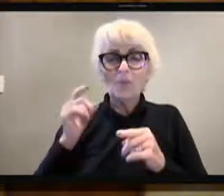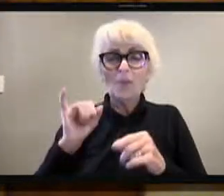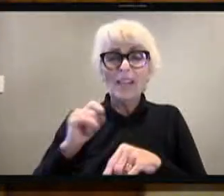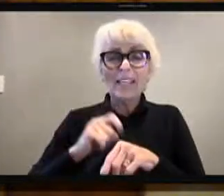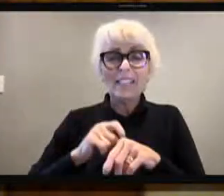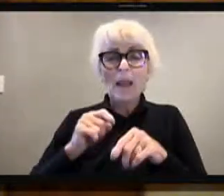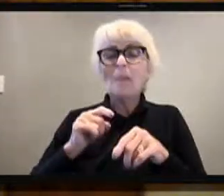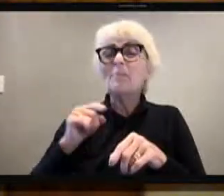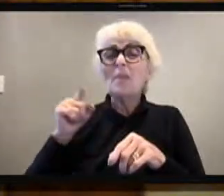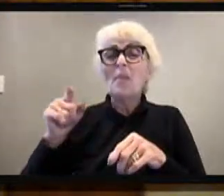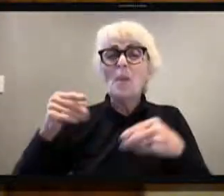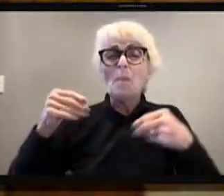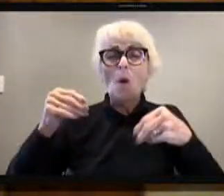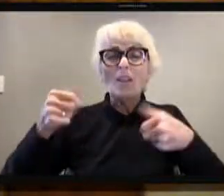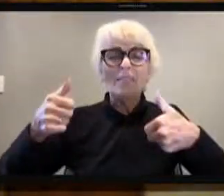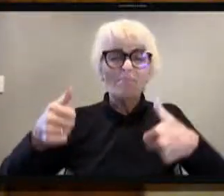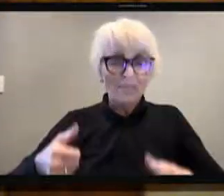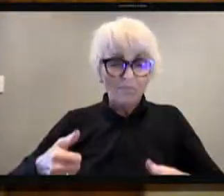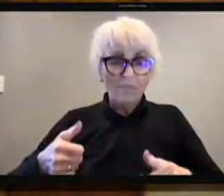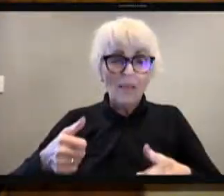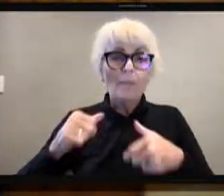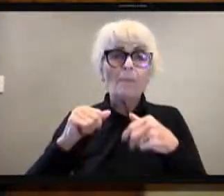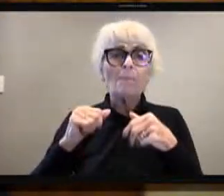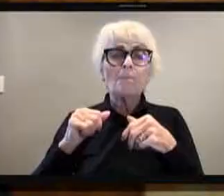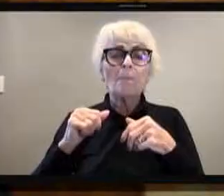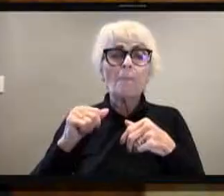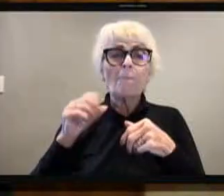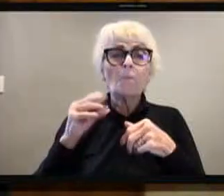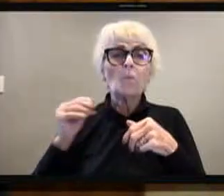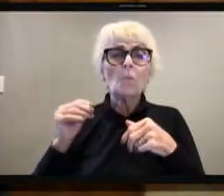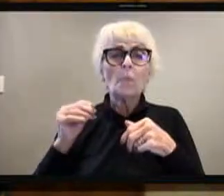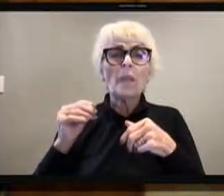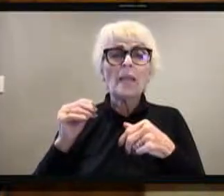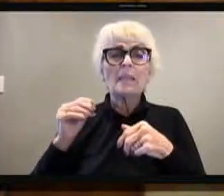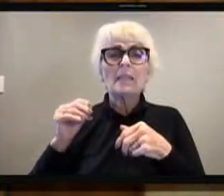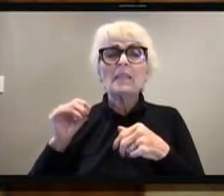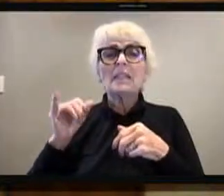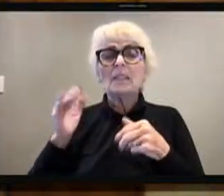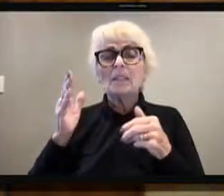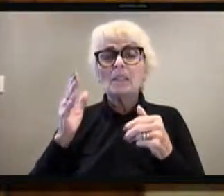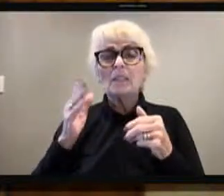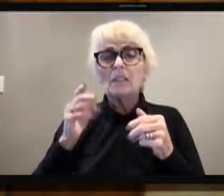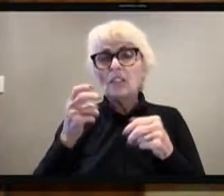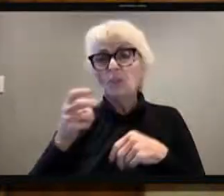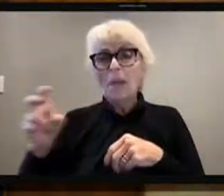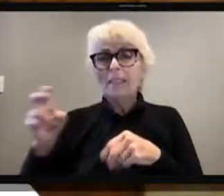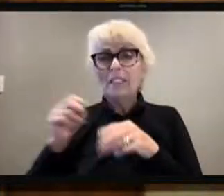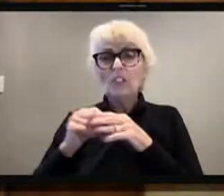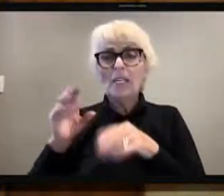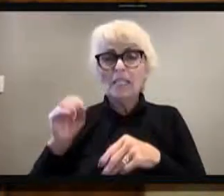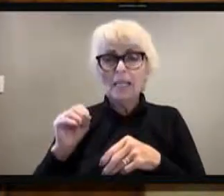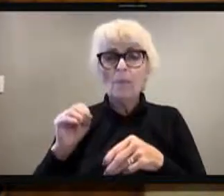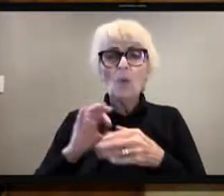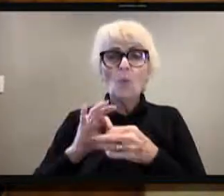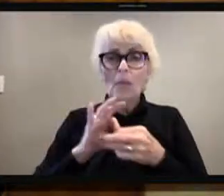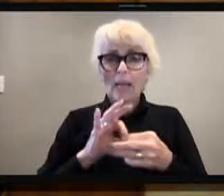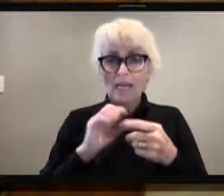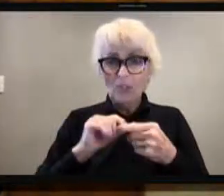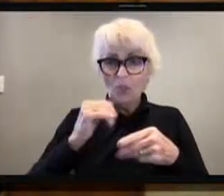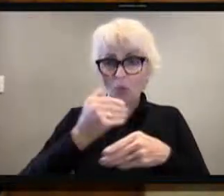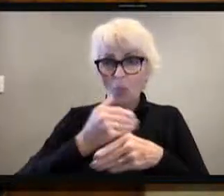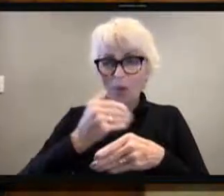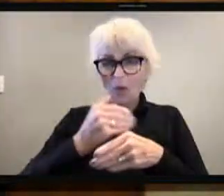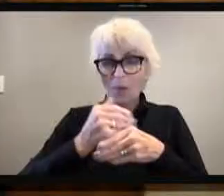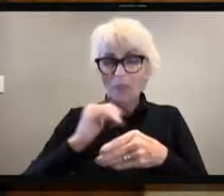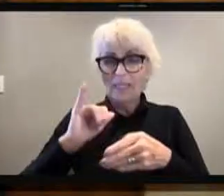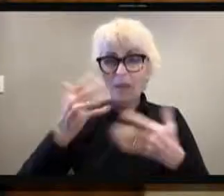market, and there was a transition in the company related to existing windows.